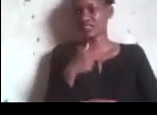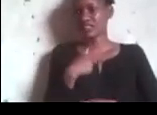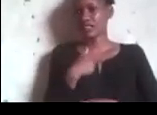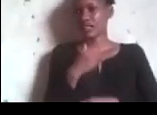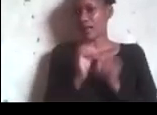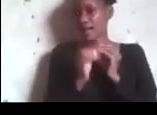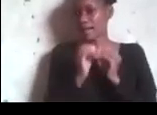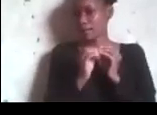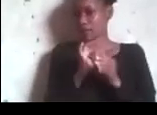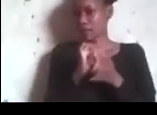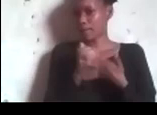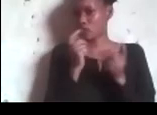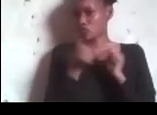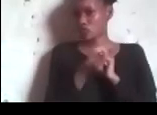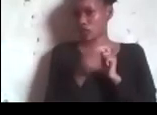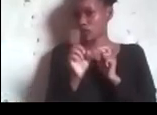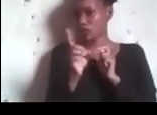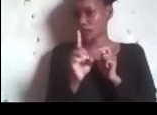is